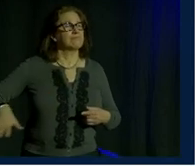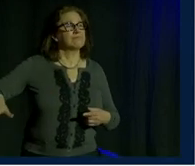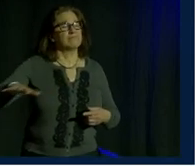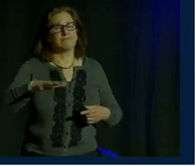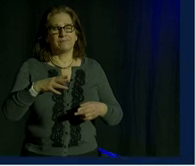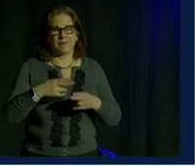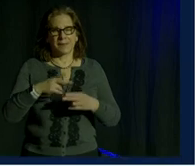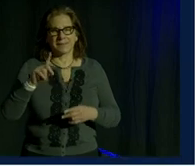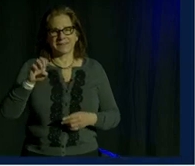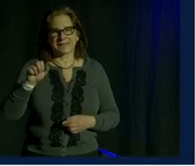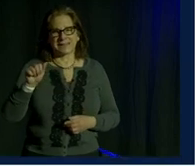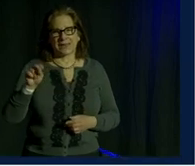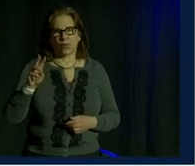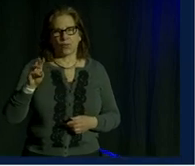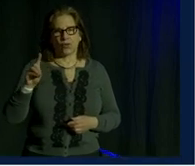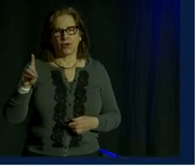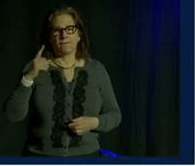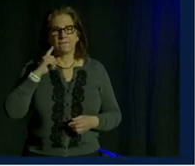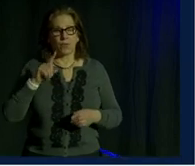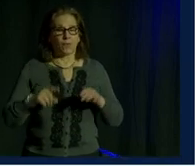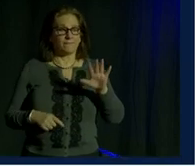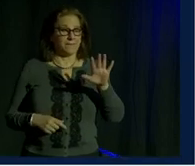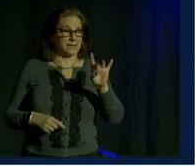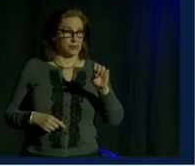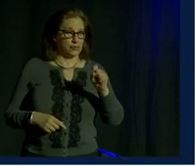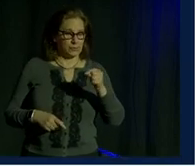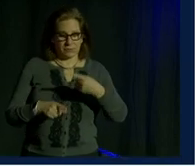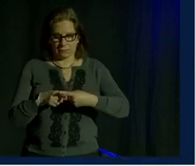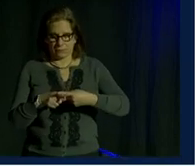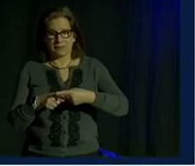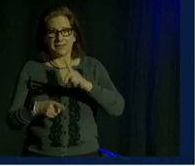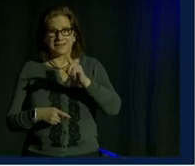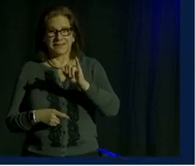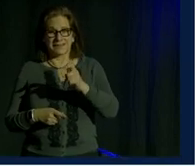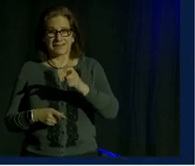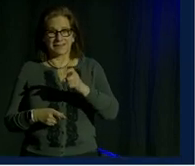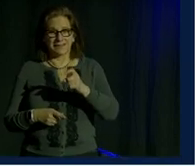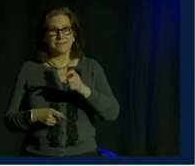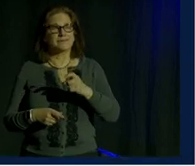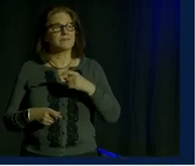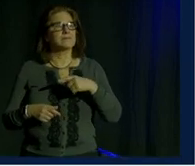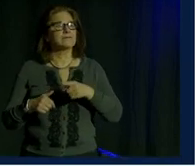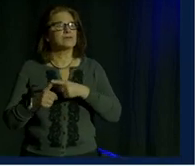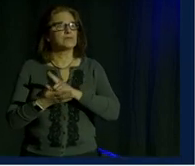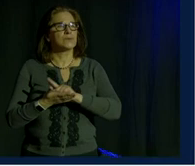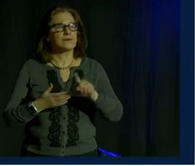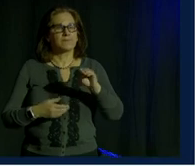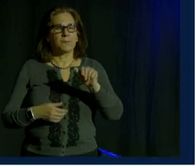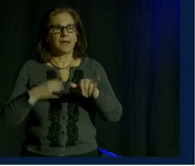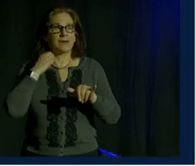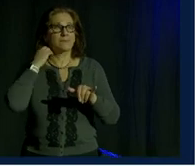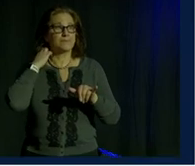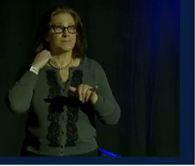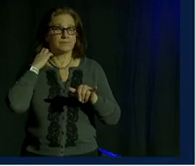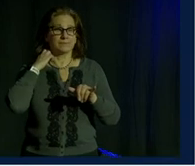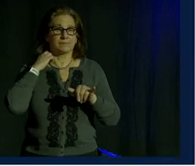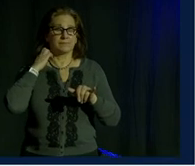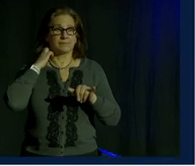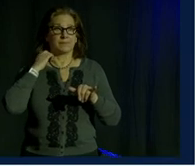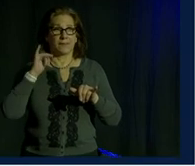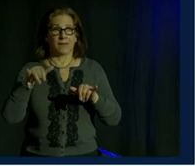and Dix will be released in the first week of May. Next, we have an